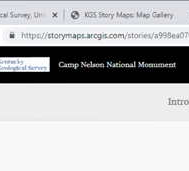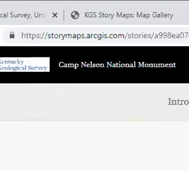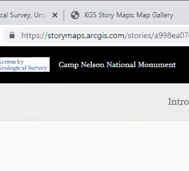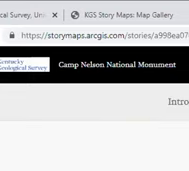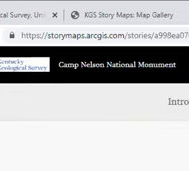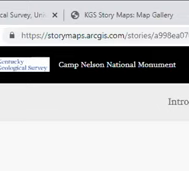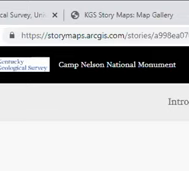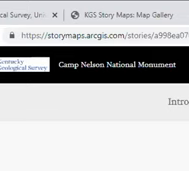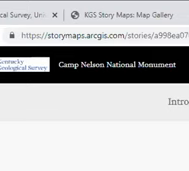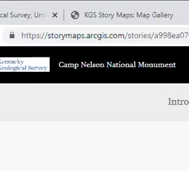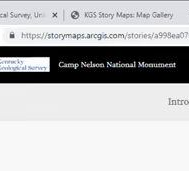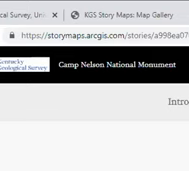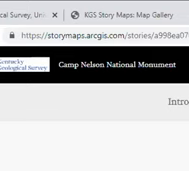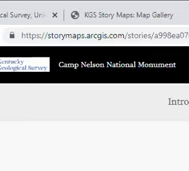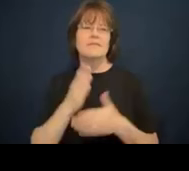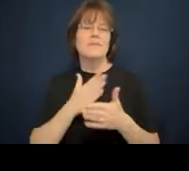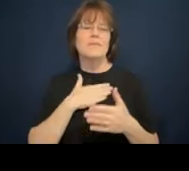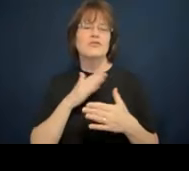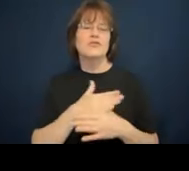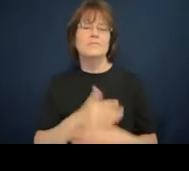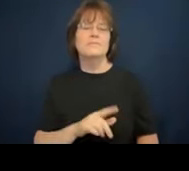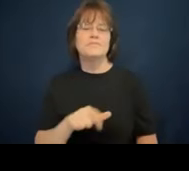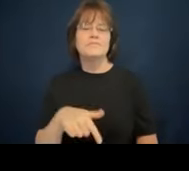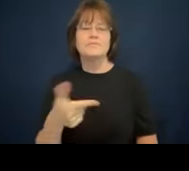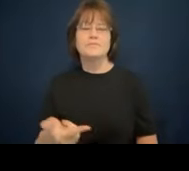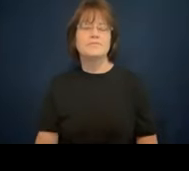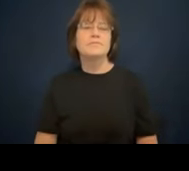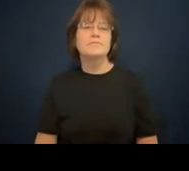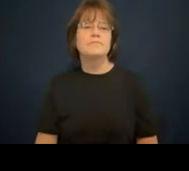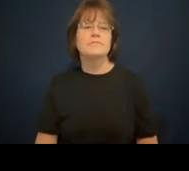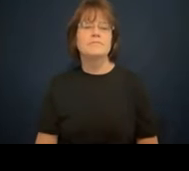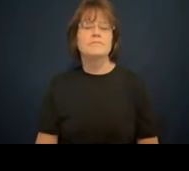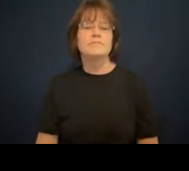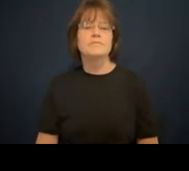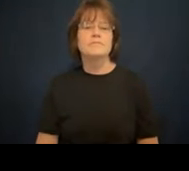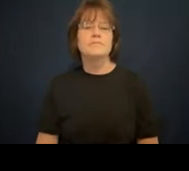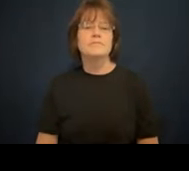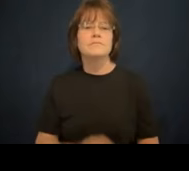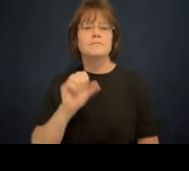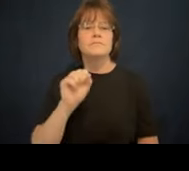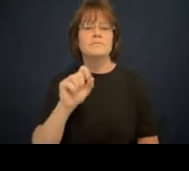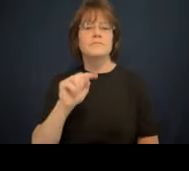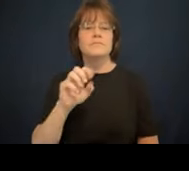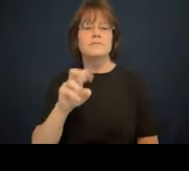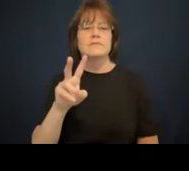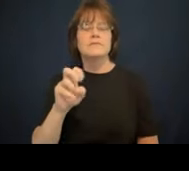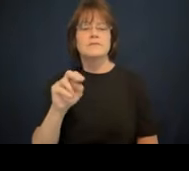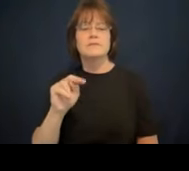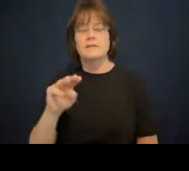right, I'll stop my share. And our next one is Steve Martin.